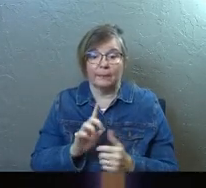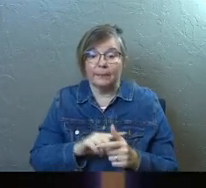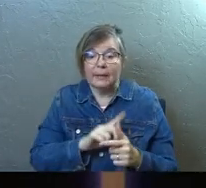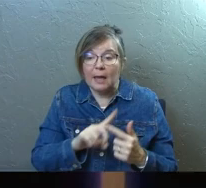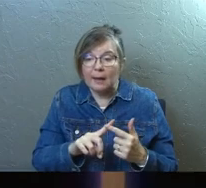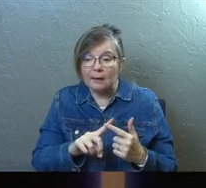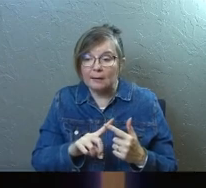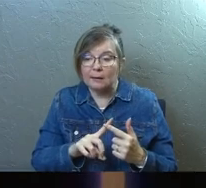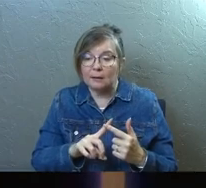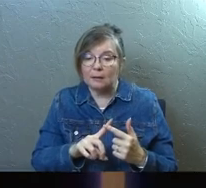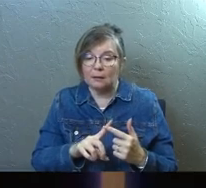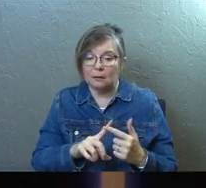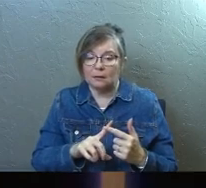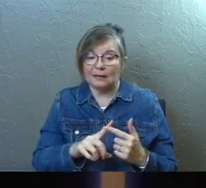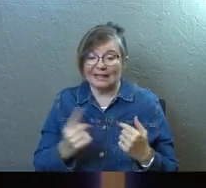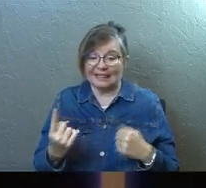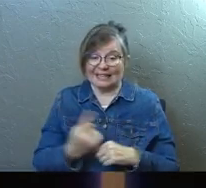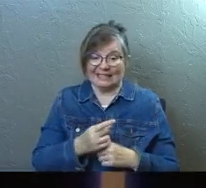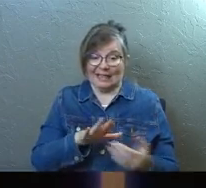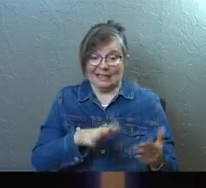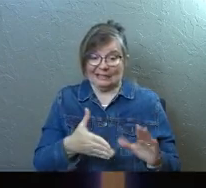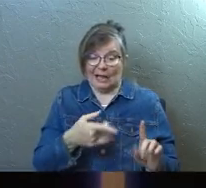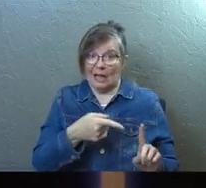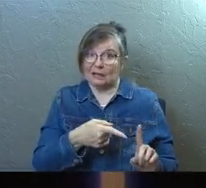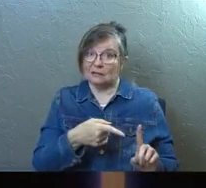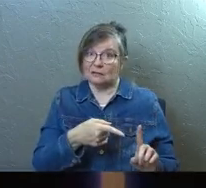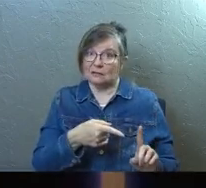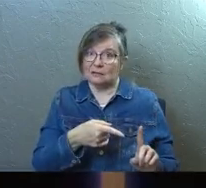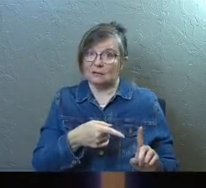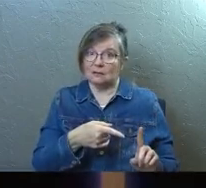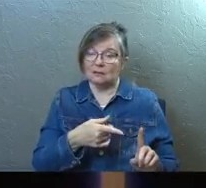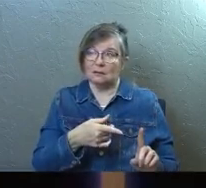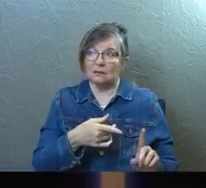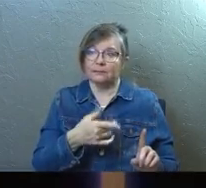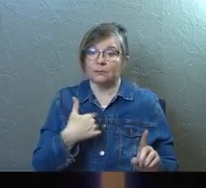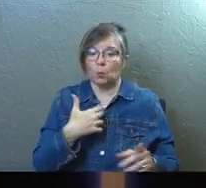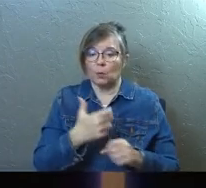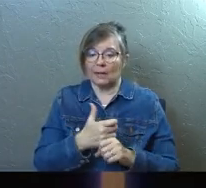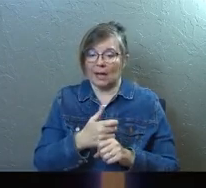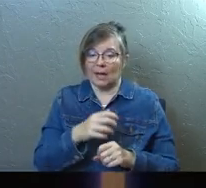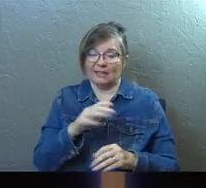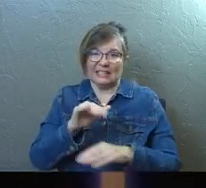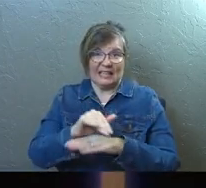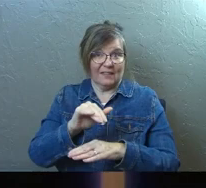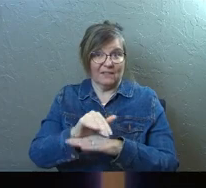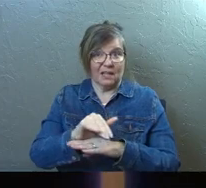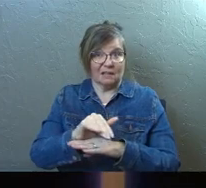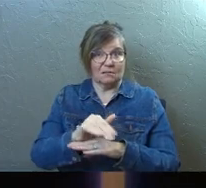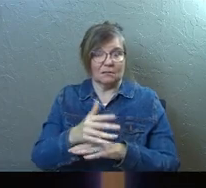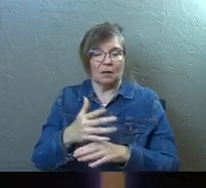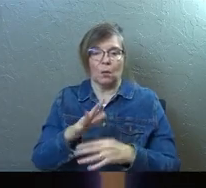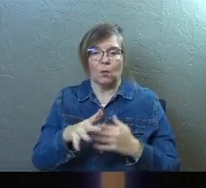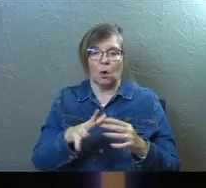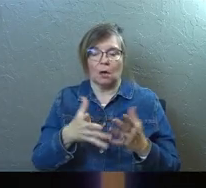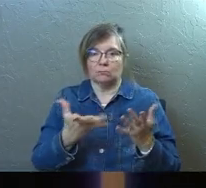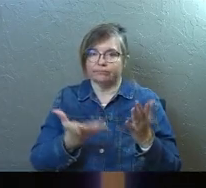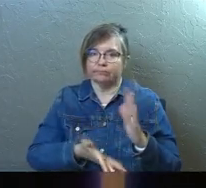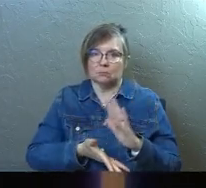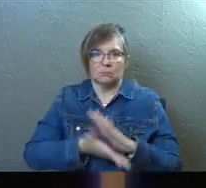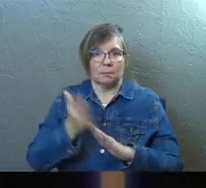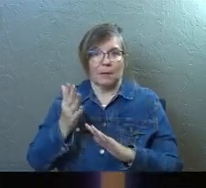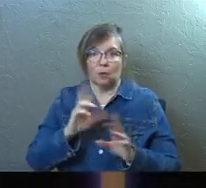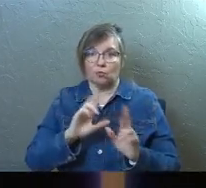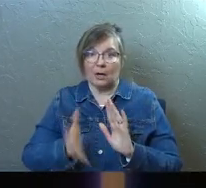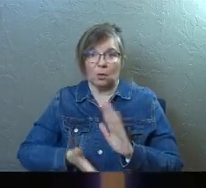And then the day that he died, we got to the evening and we were all wrapping up and about